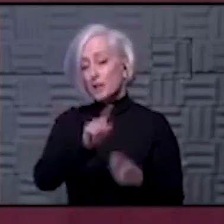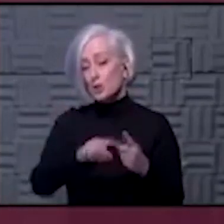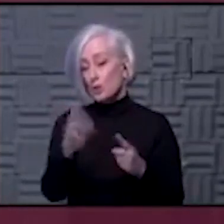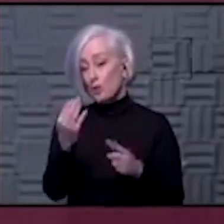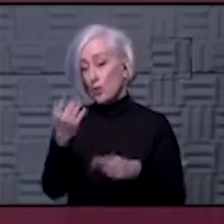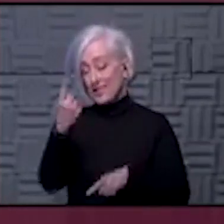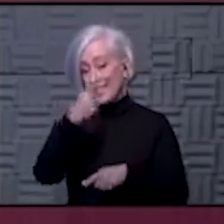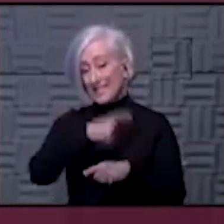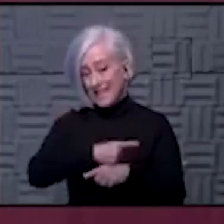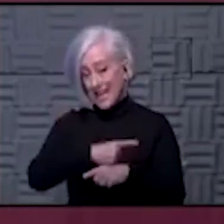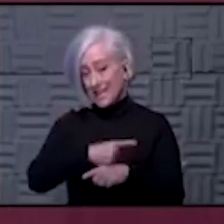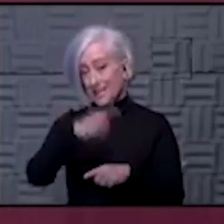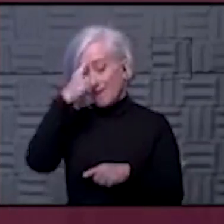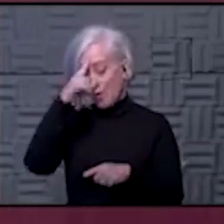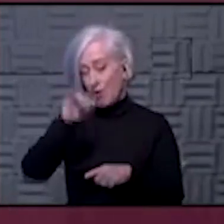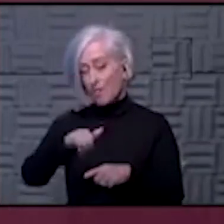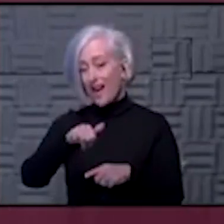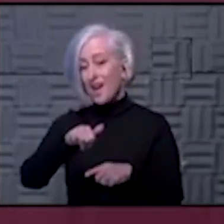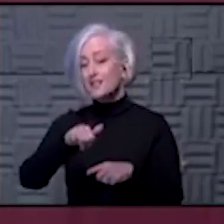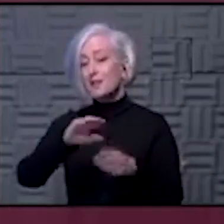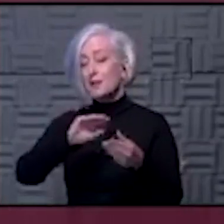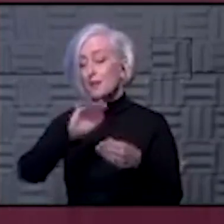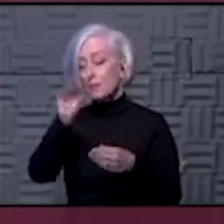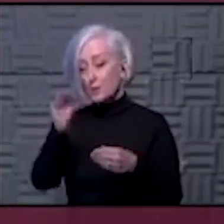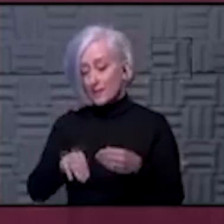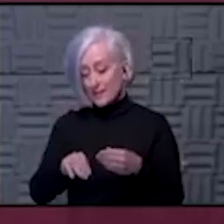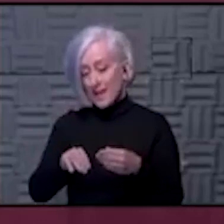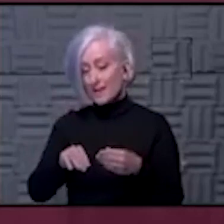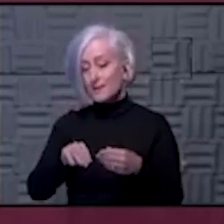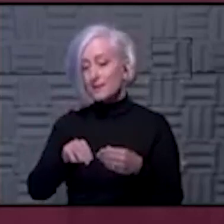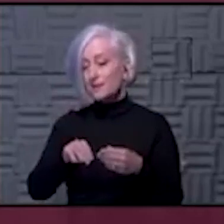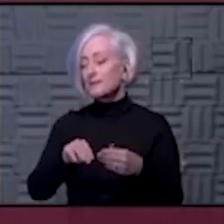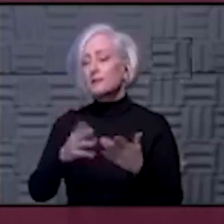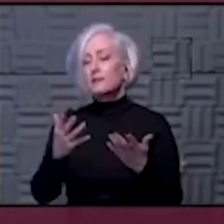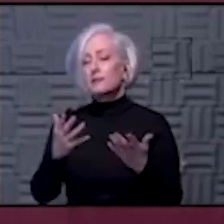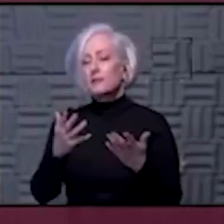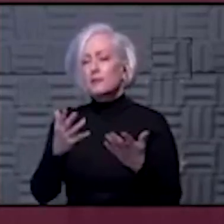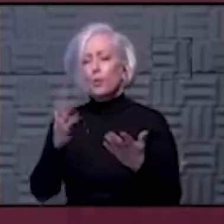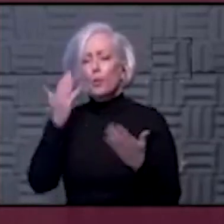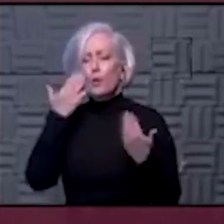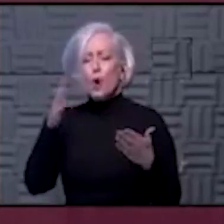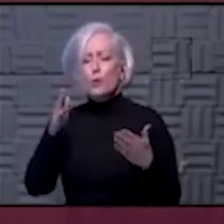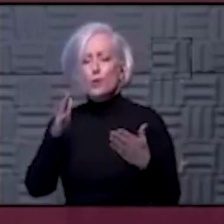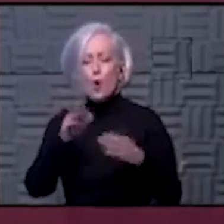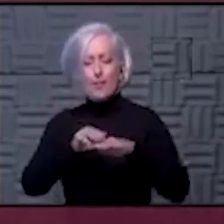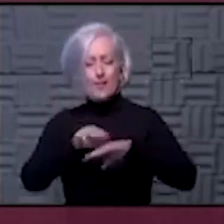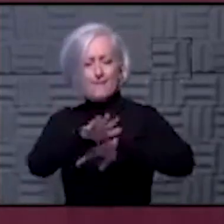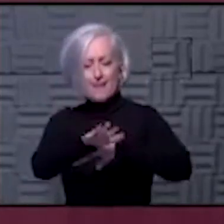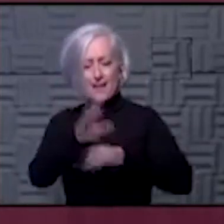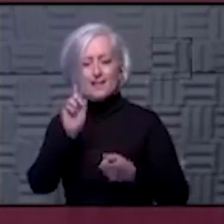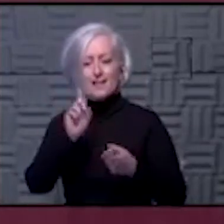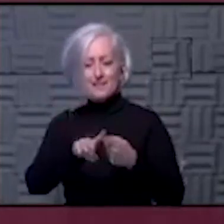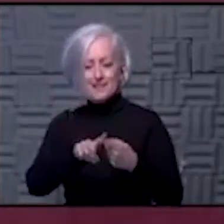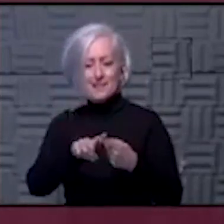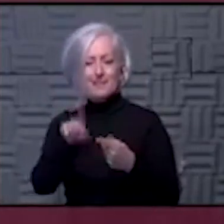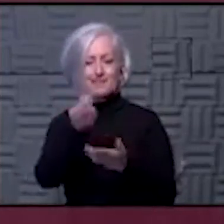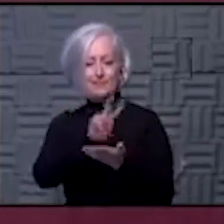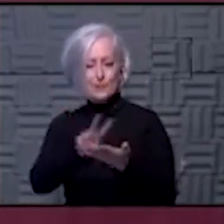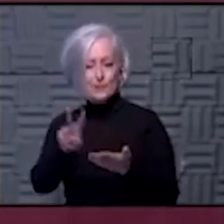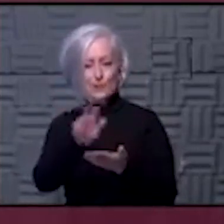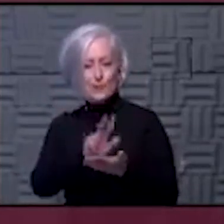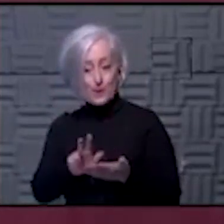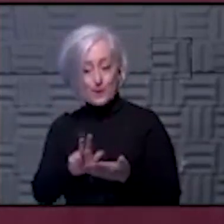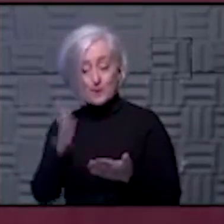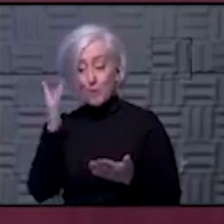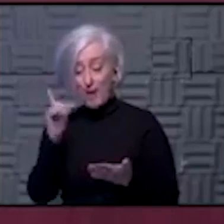the full effect of being at 1,200 a day for another several weeks, because then those 1,200 a day, they're out giving other